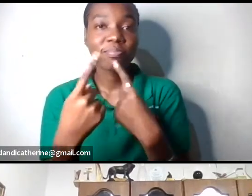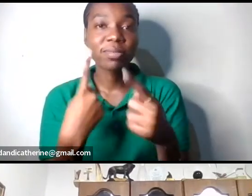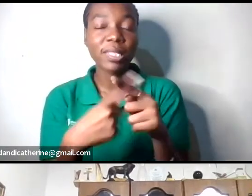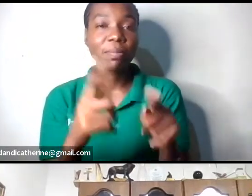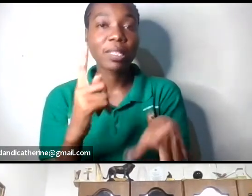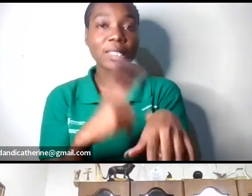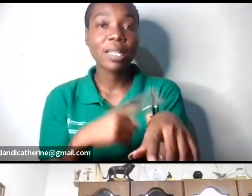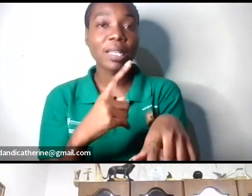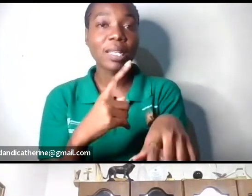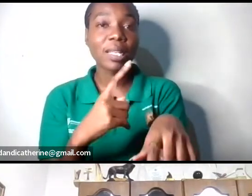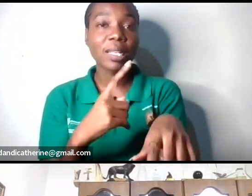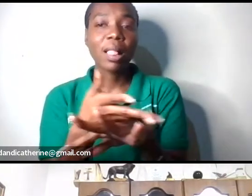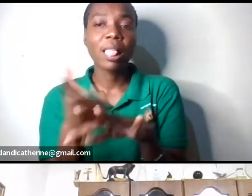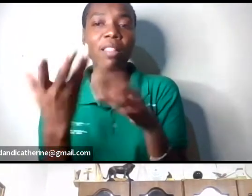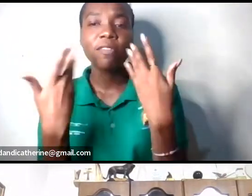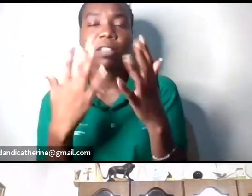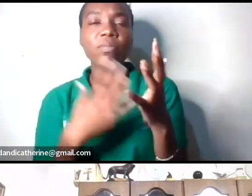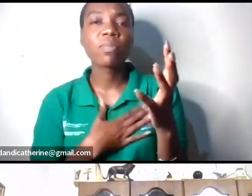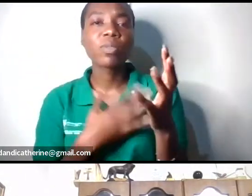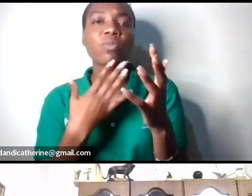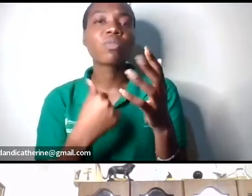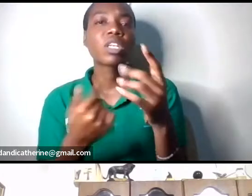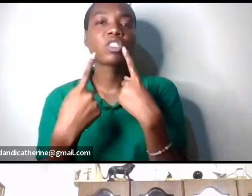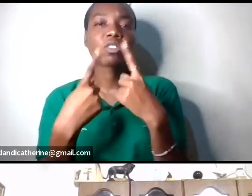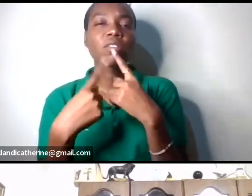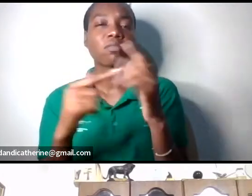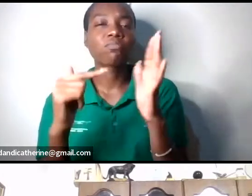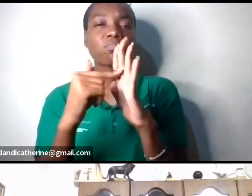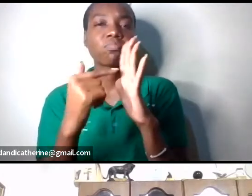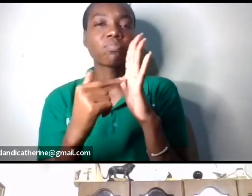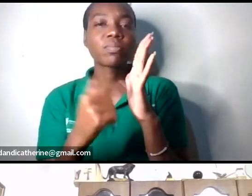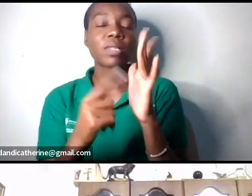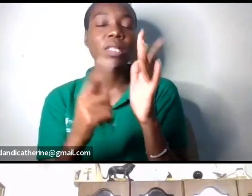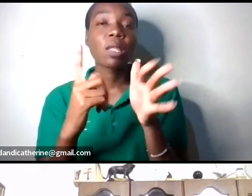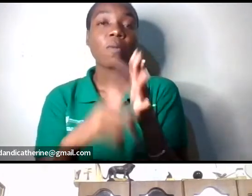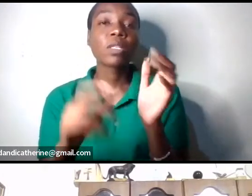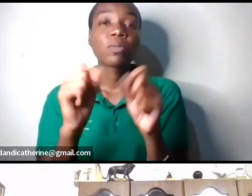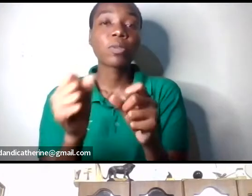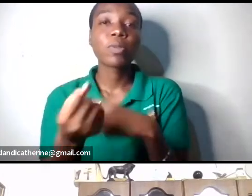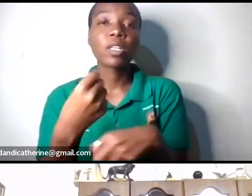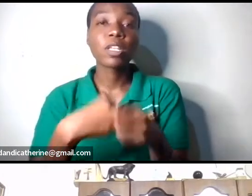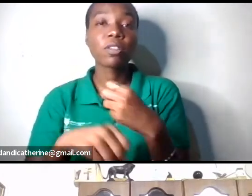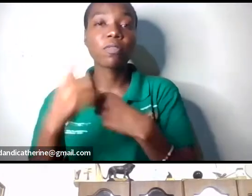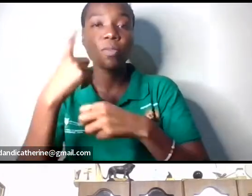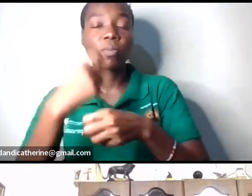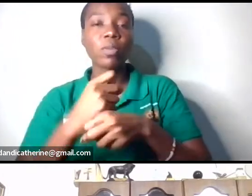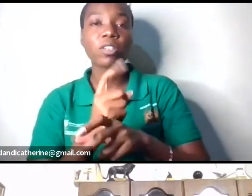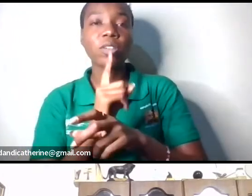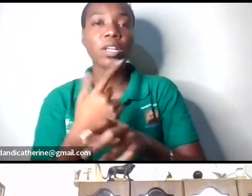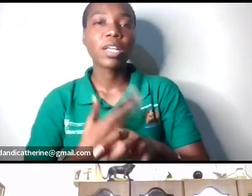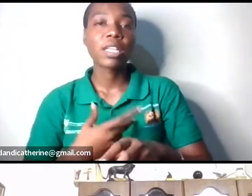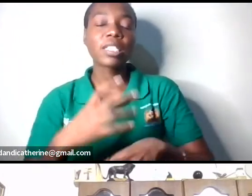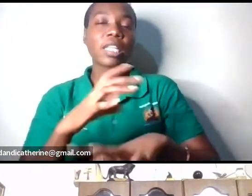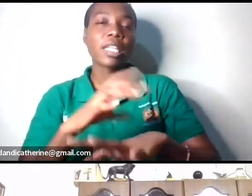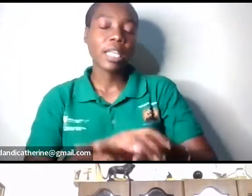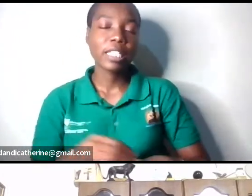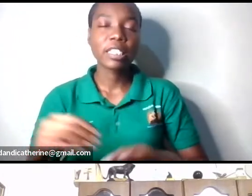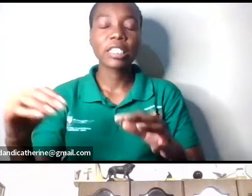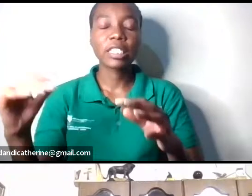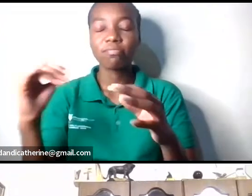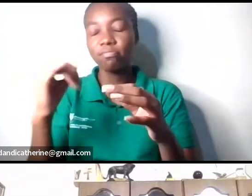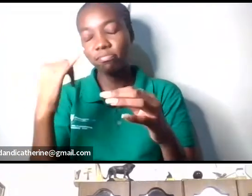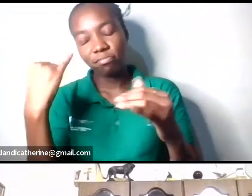going to go into bullets of some of what could be done to make sure we get the best of innovation on the